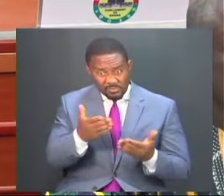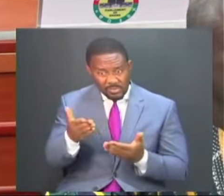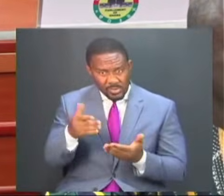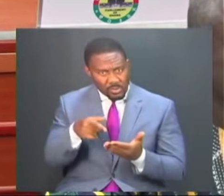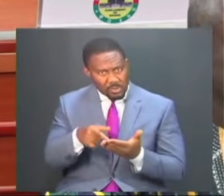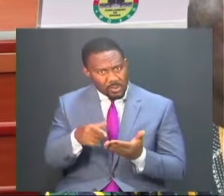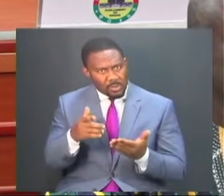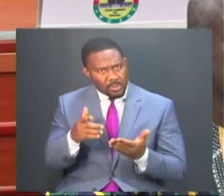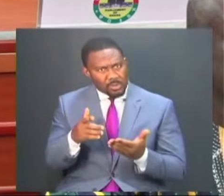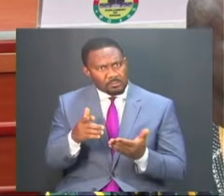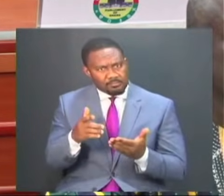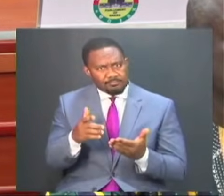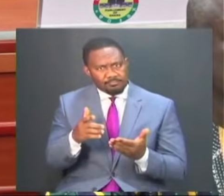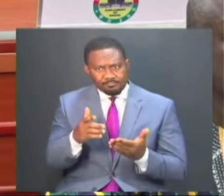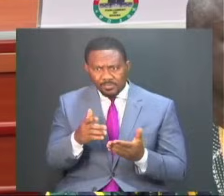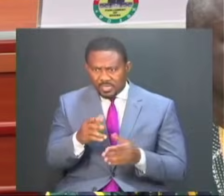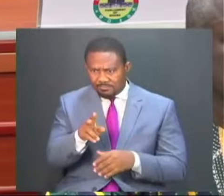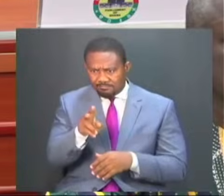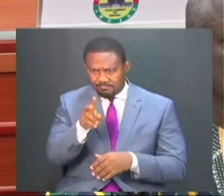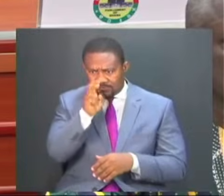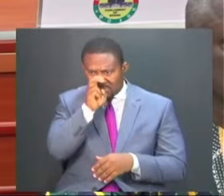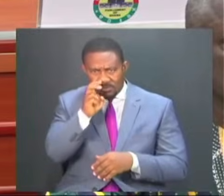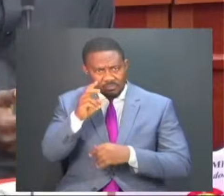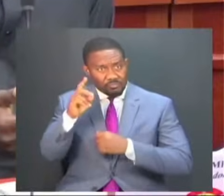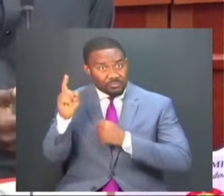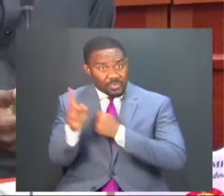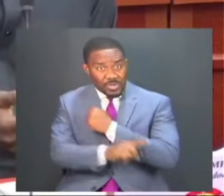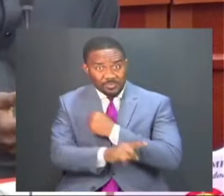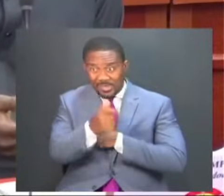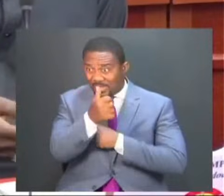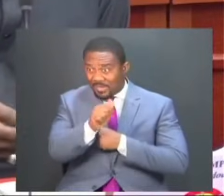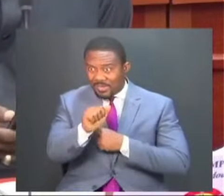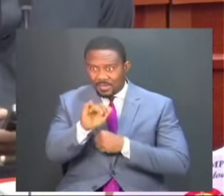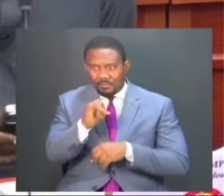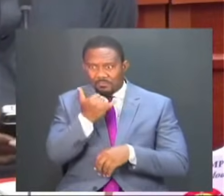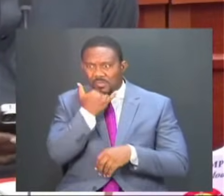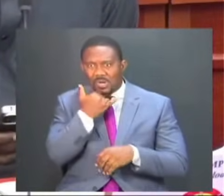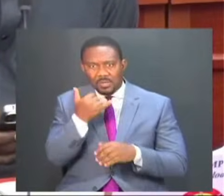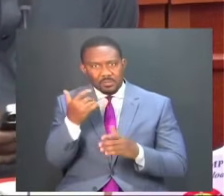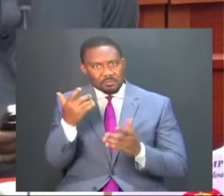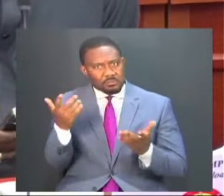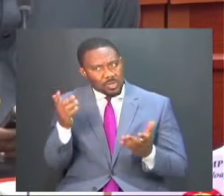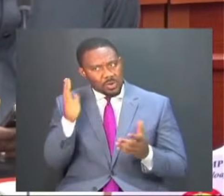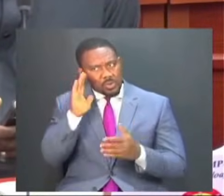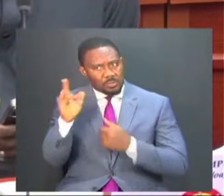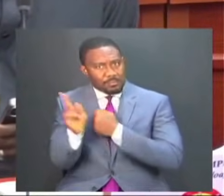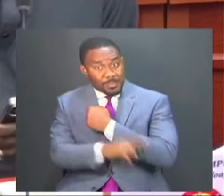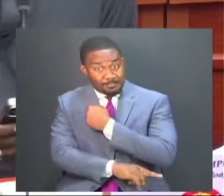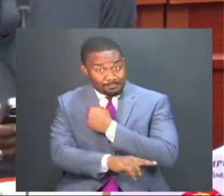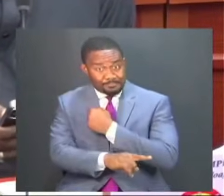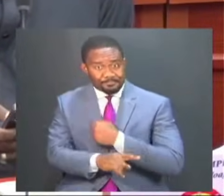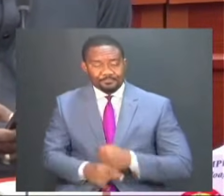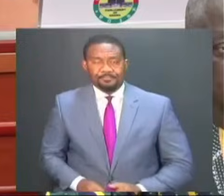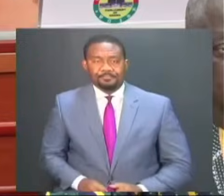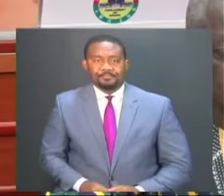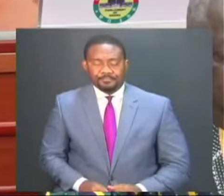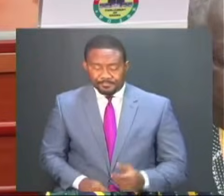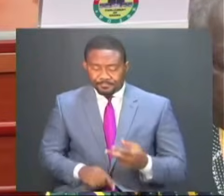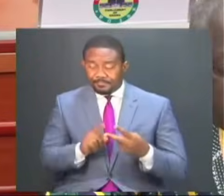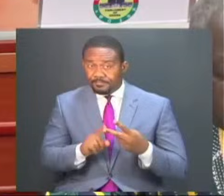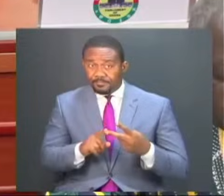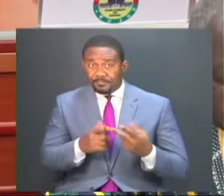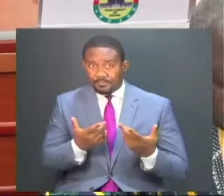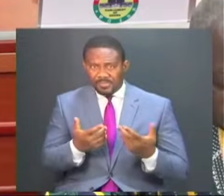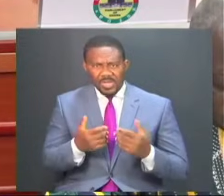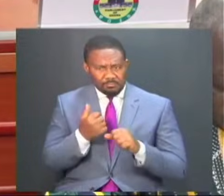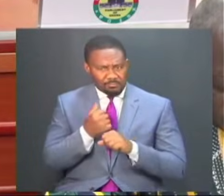about some stricter punishment to road users, bring about safety measures to the